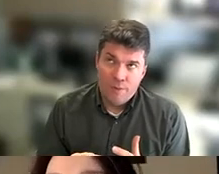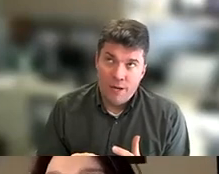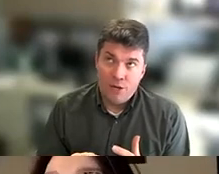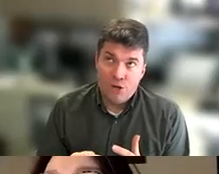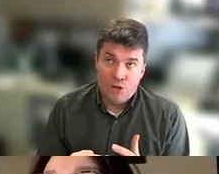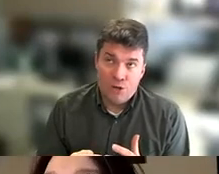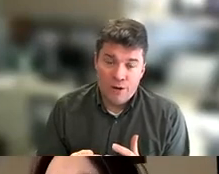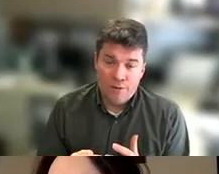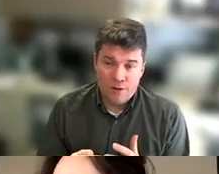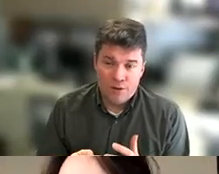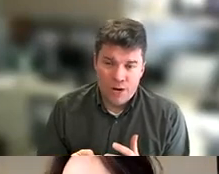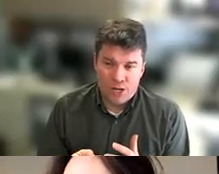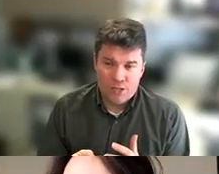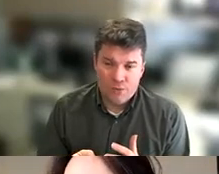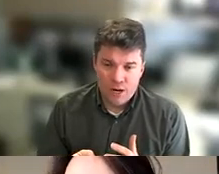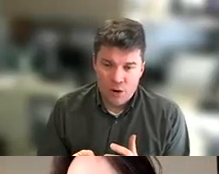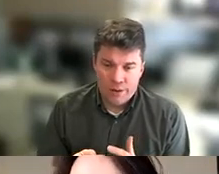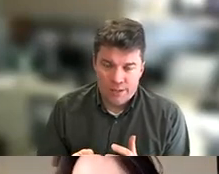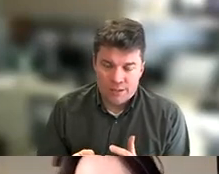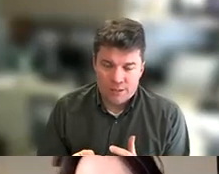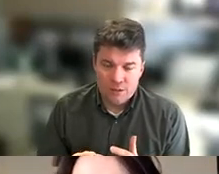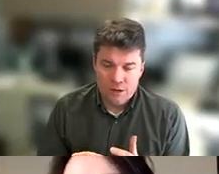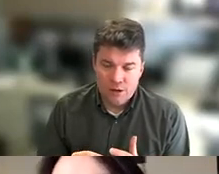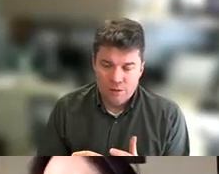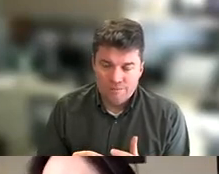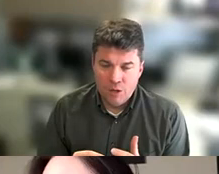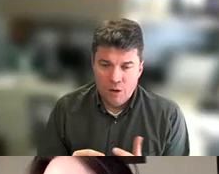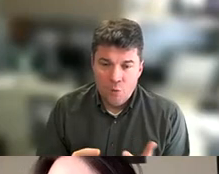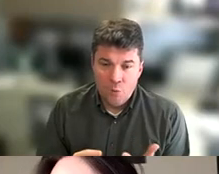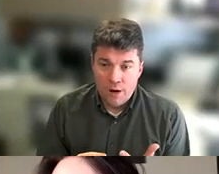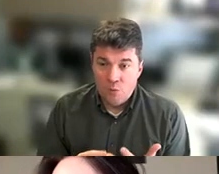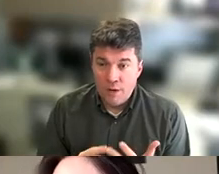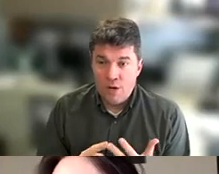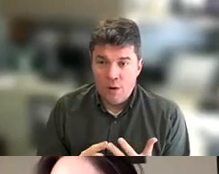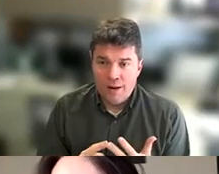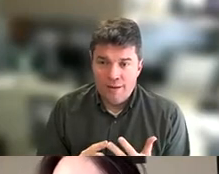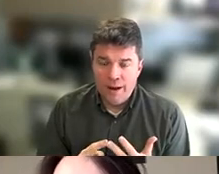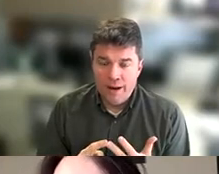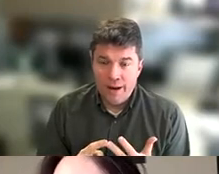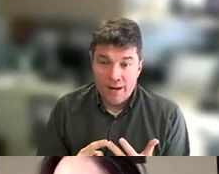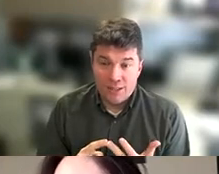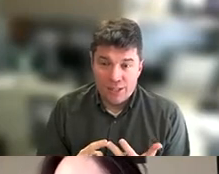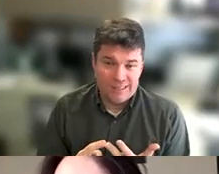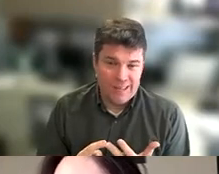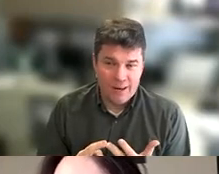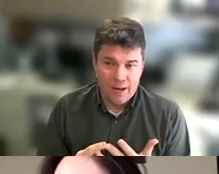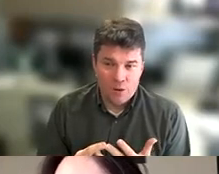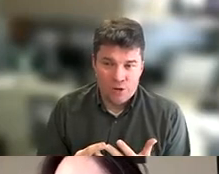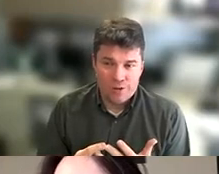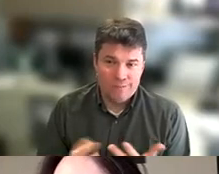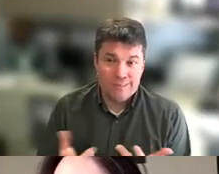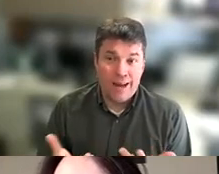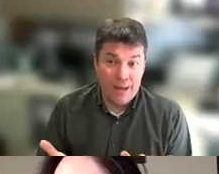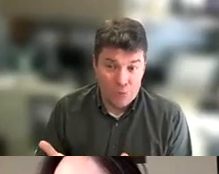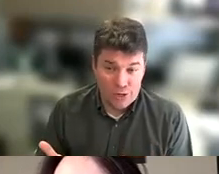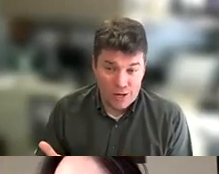There's probably two different directions we can go with this. One, we do have a English as a second